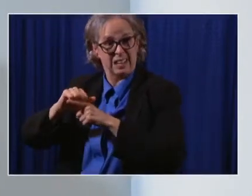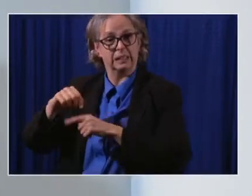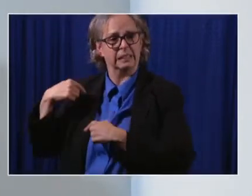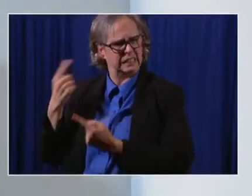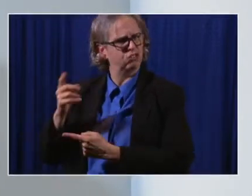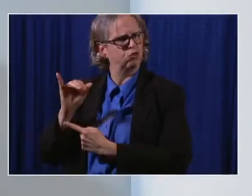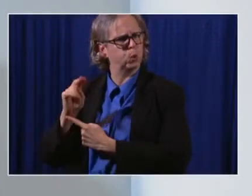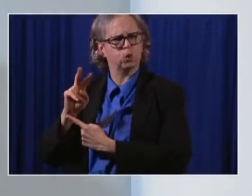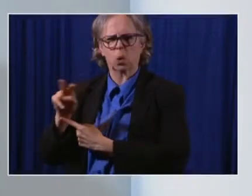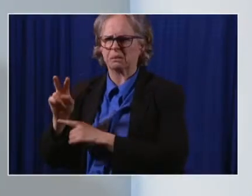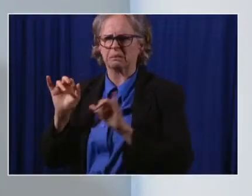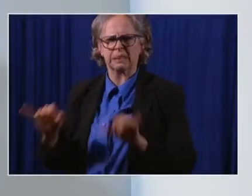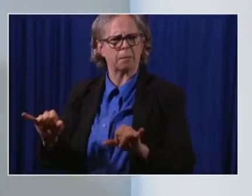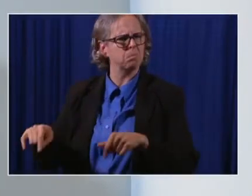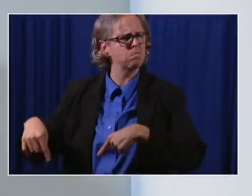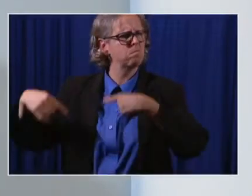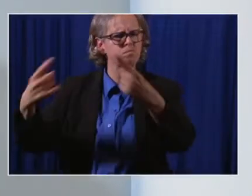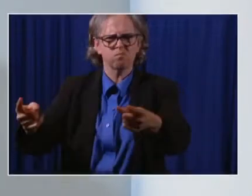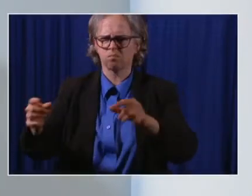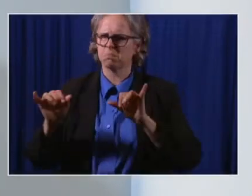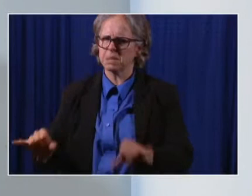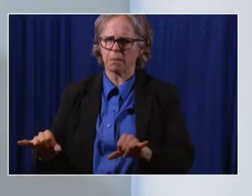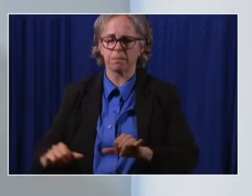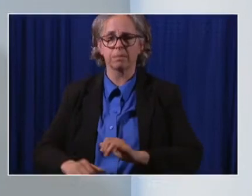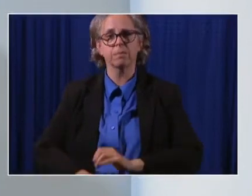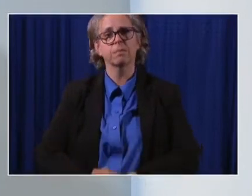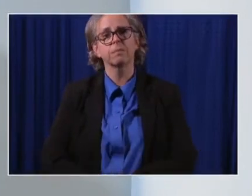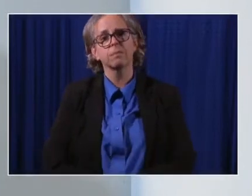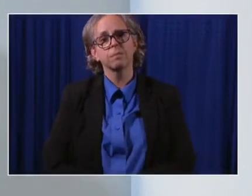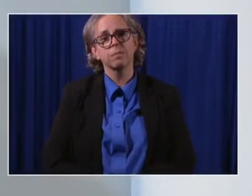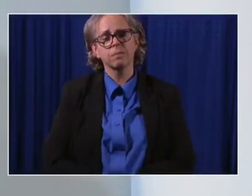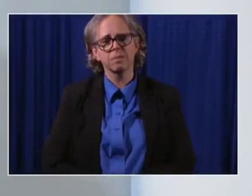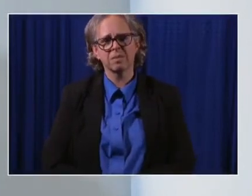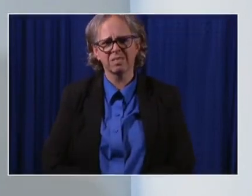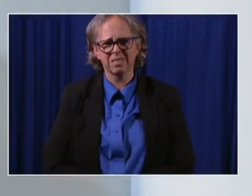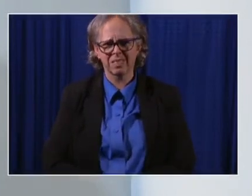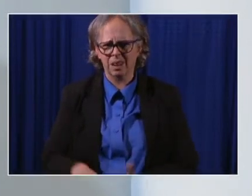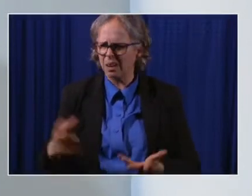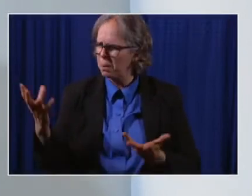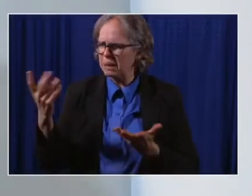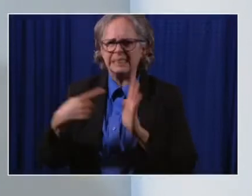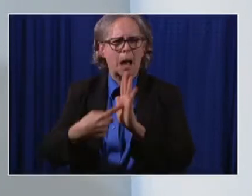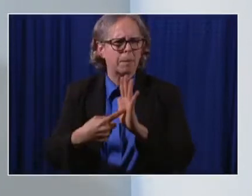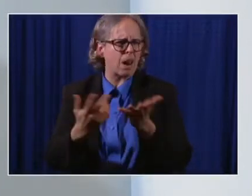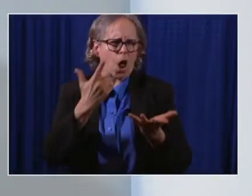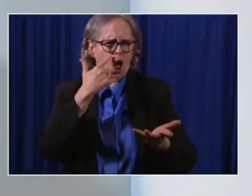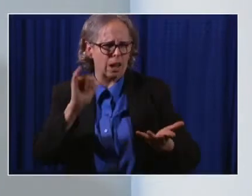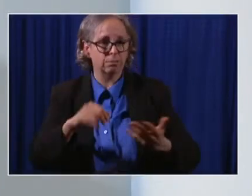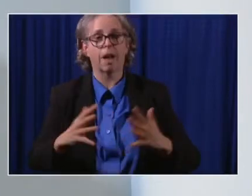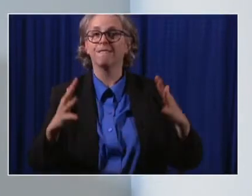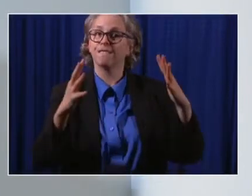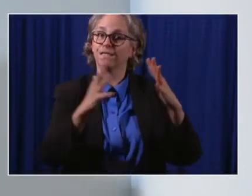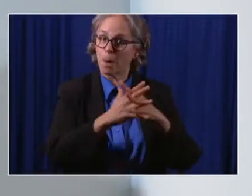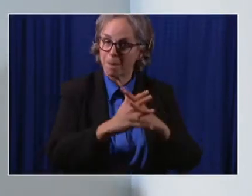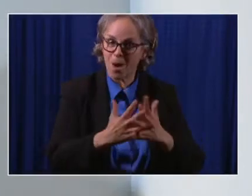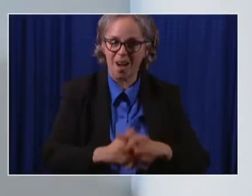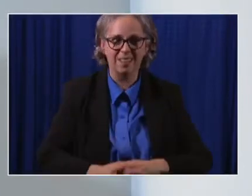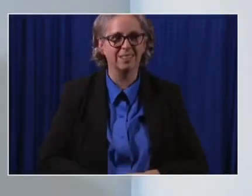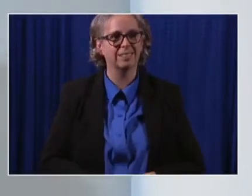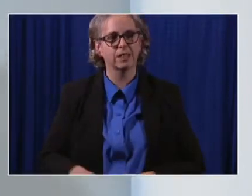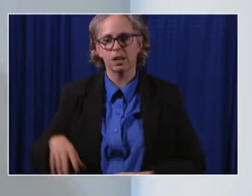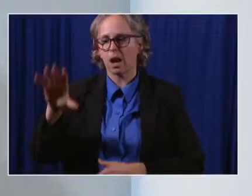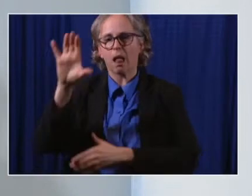22nd announcement. Those sports include, but are not limited to, football, lacrosse,